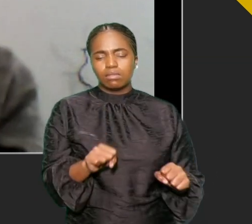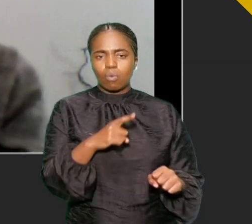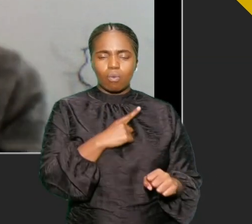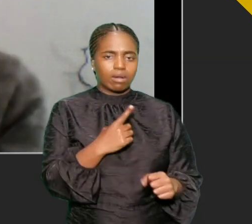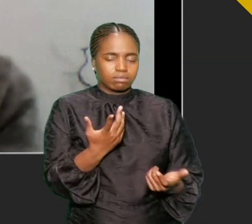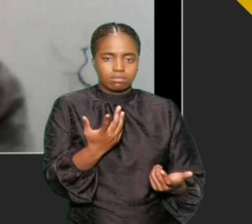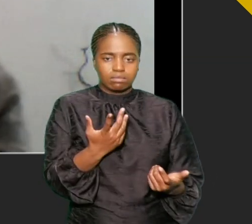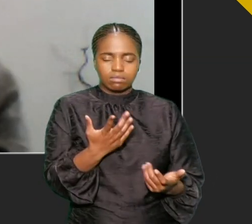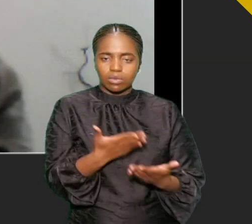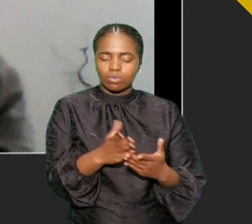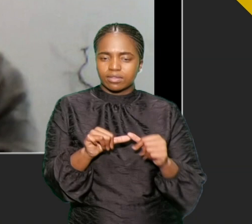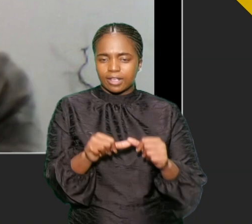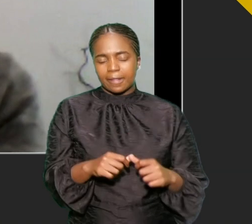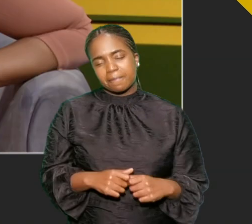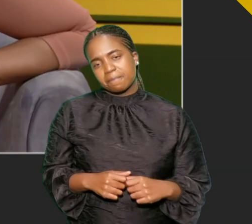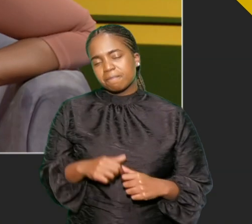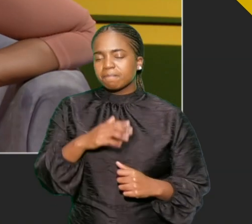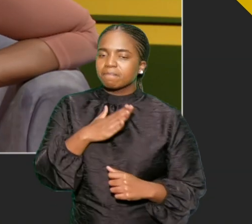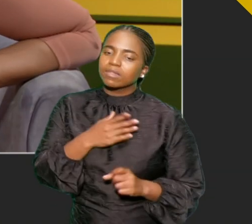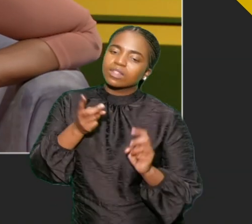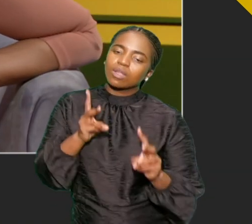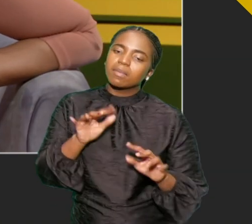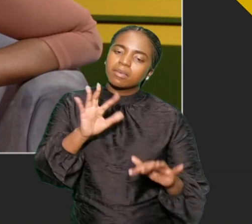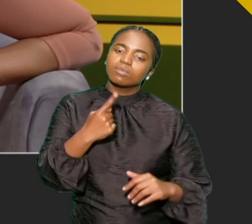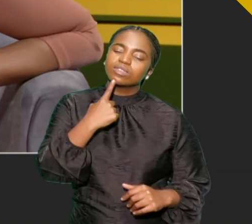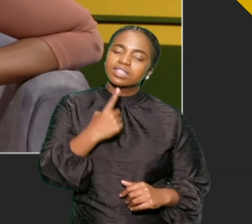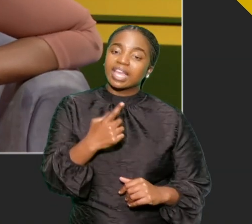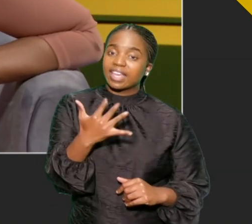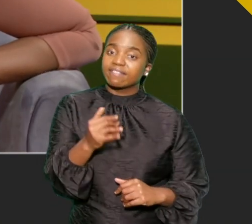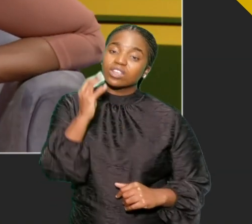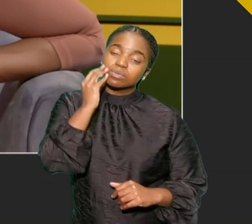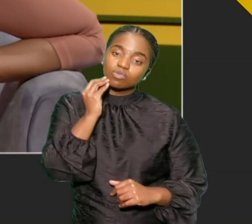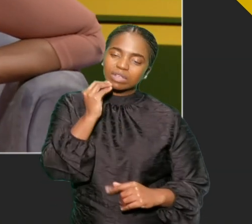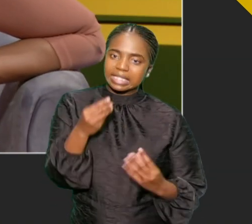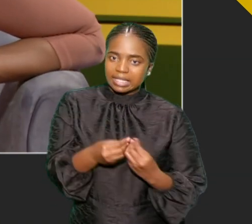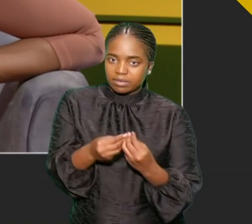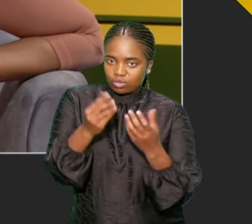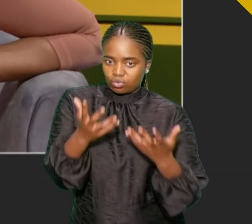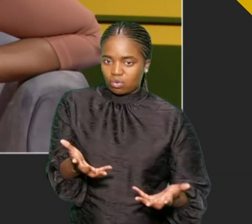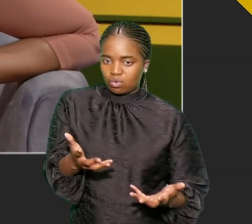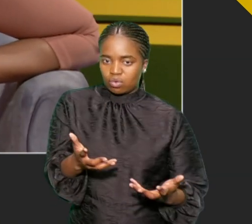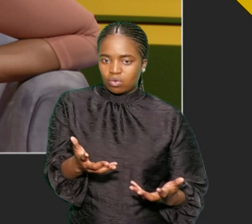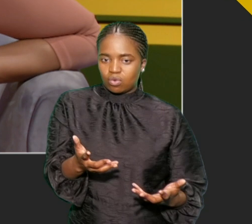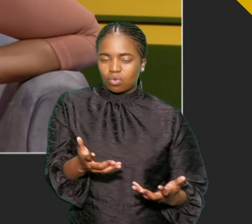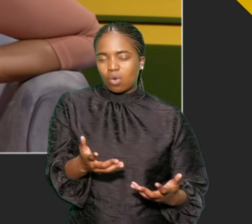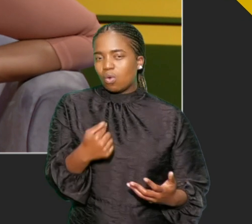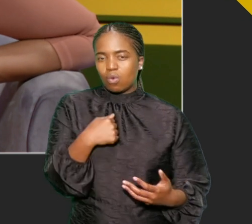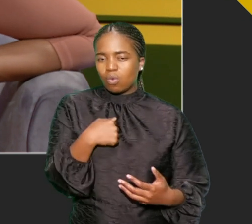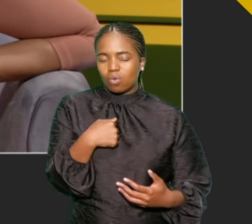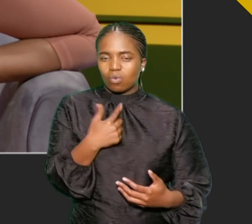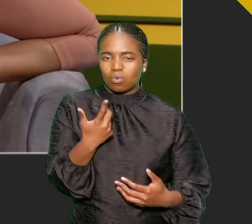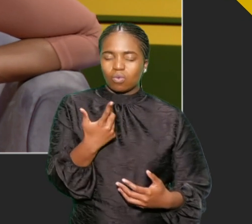fight this thing. Khasi, often people, Barry, if you have experienced something like this,